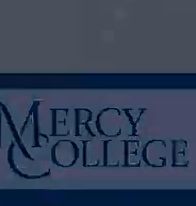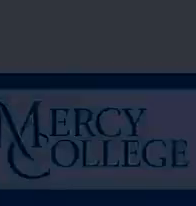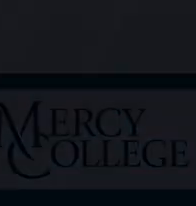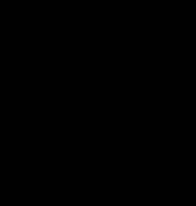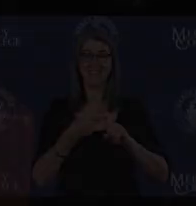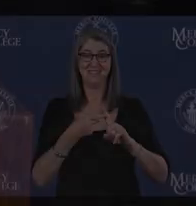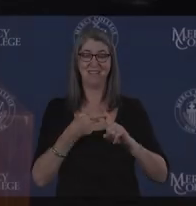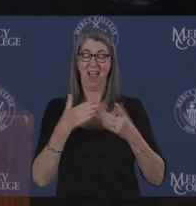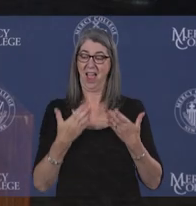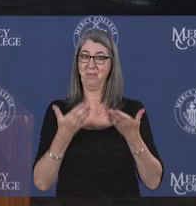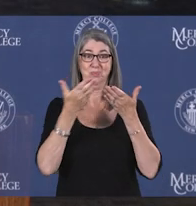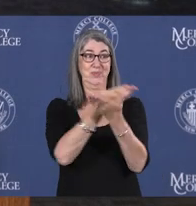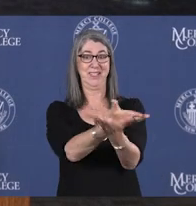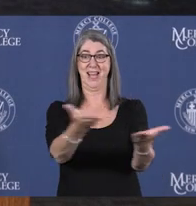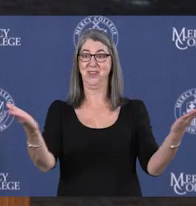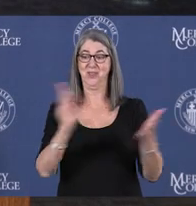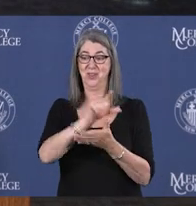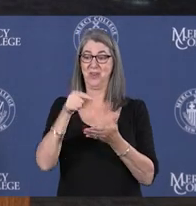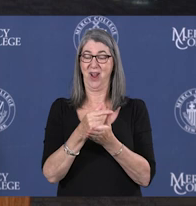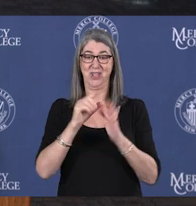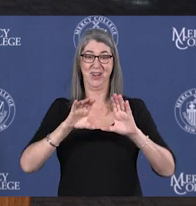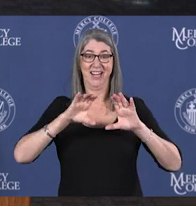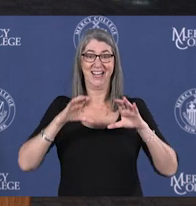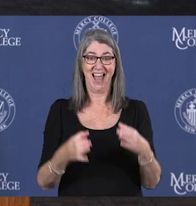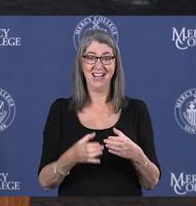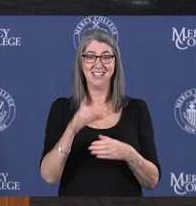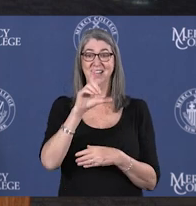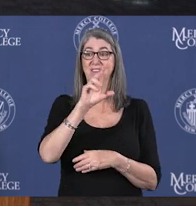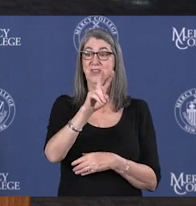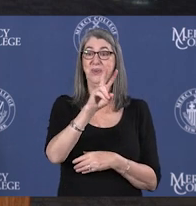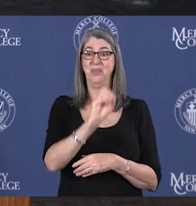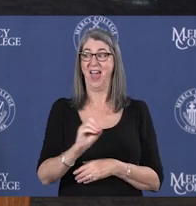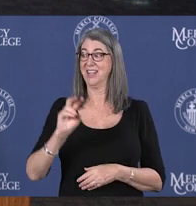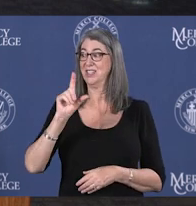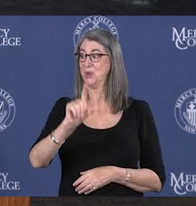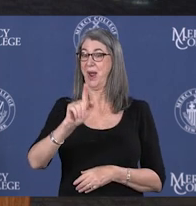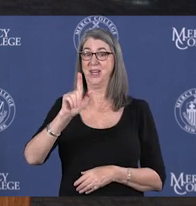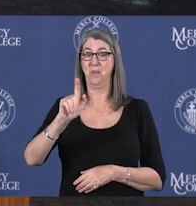Ladies and gentlemen, I present to you the graduating class of